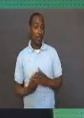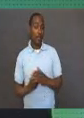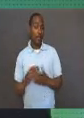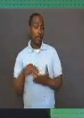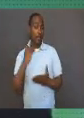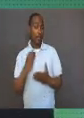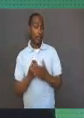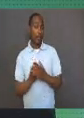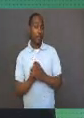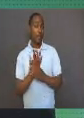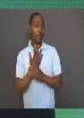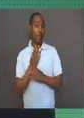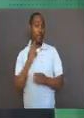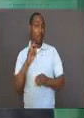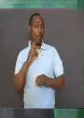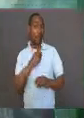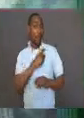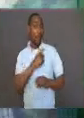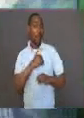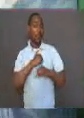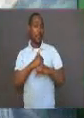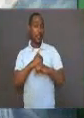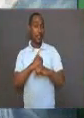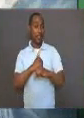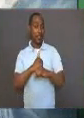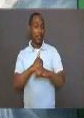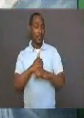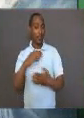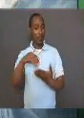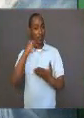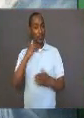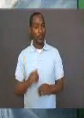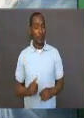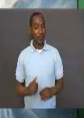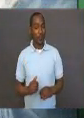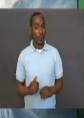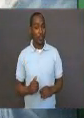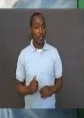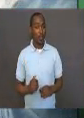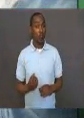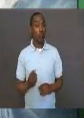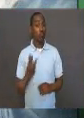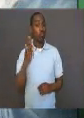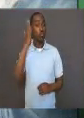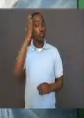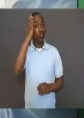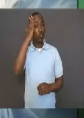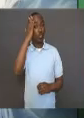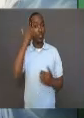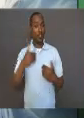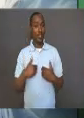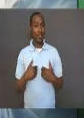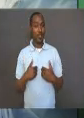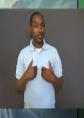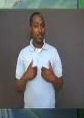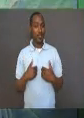vaccines to fight them. The more knowledge we have means the better